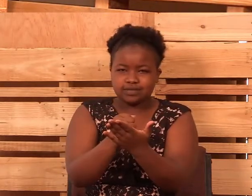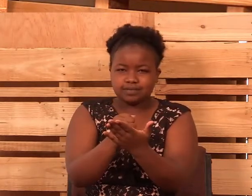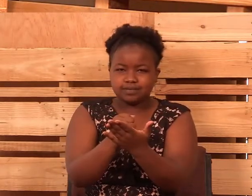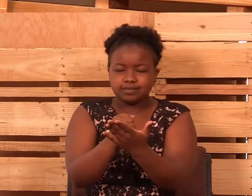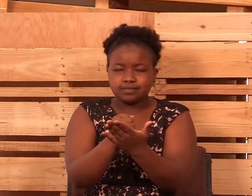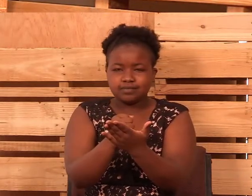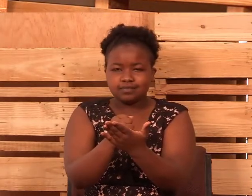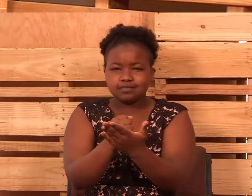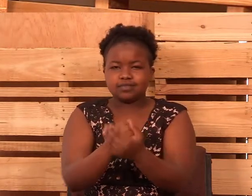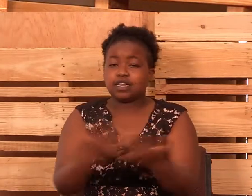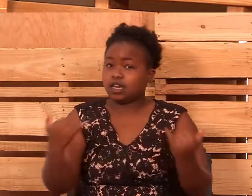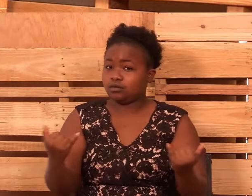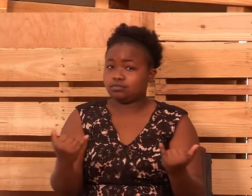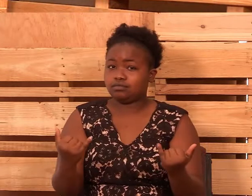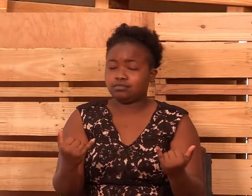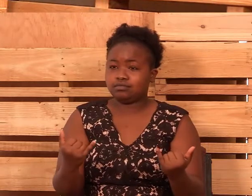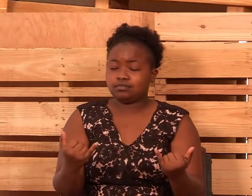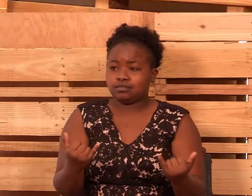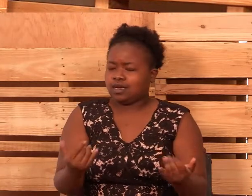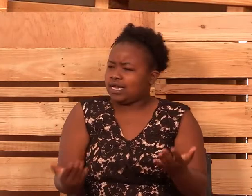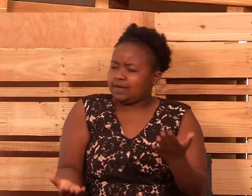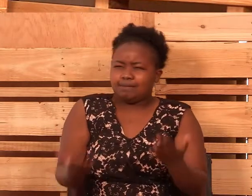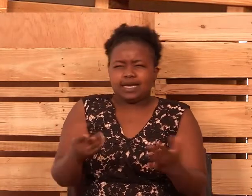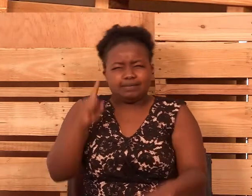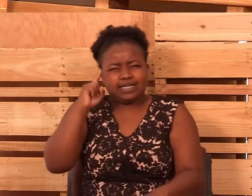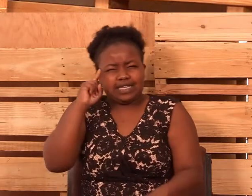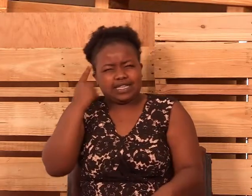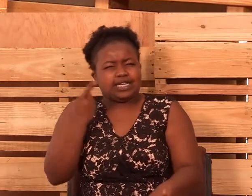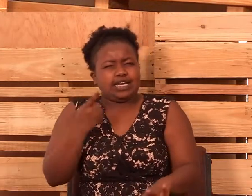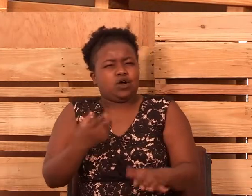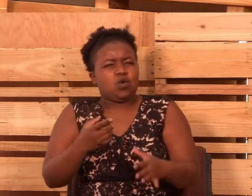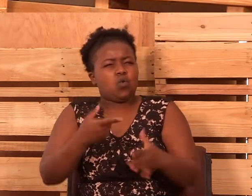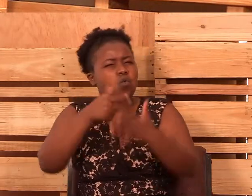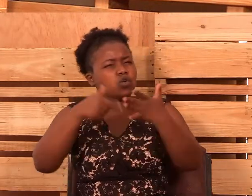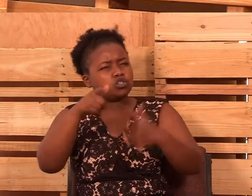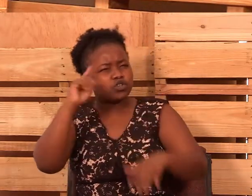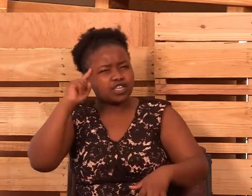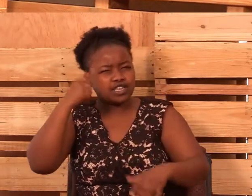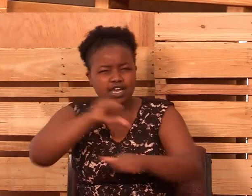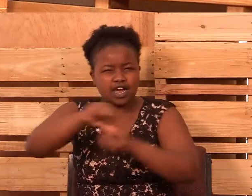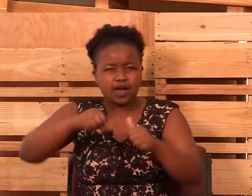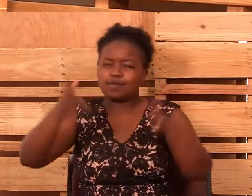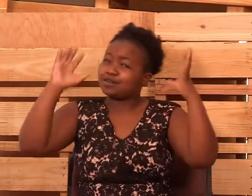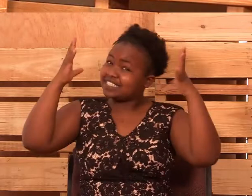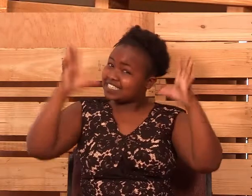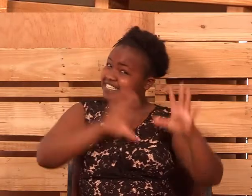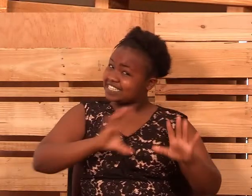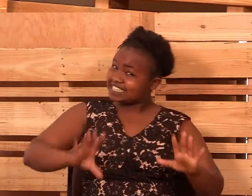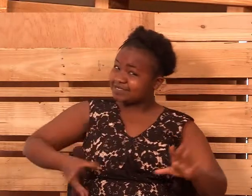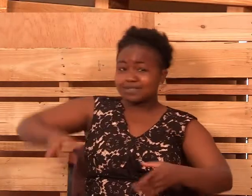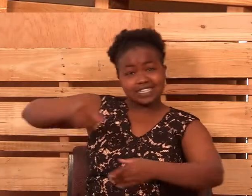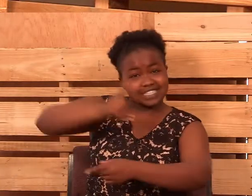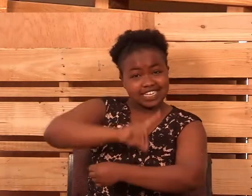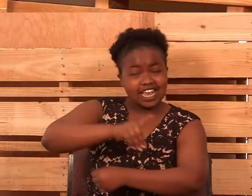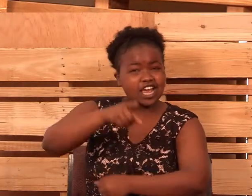Amen. Now, I don't know what you think about Christmas. Every time you hear the word Christmas, I don't know